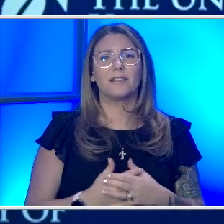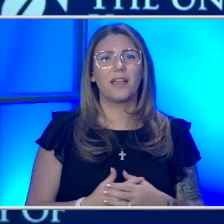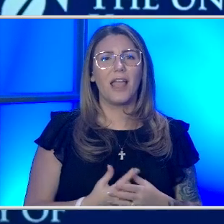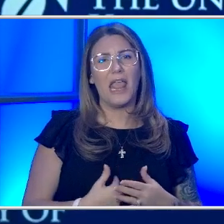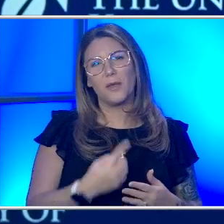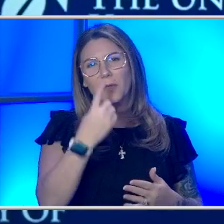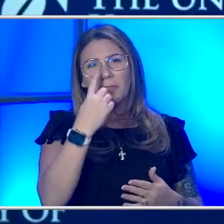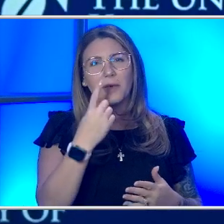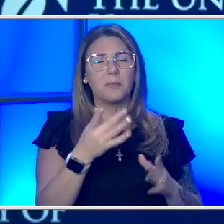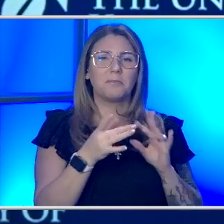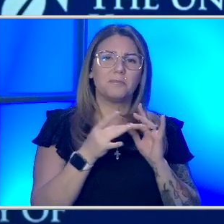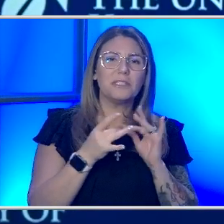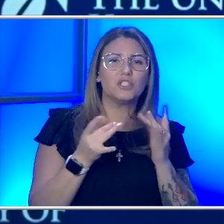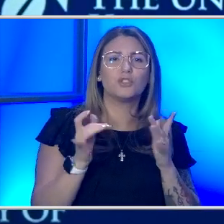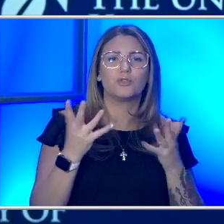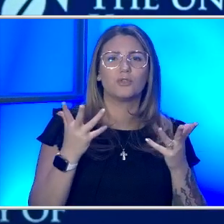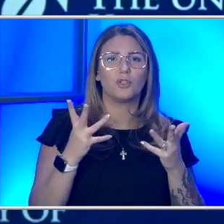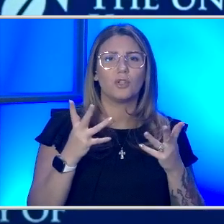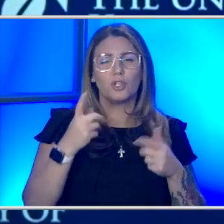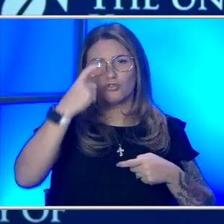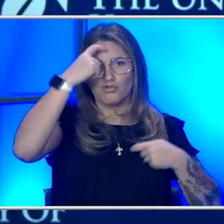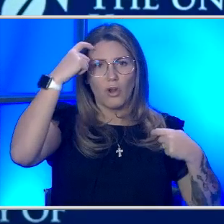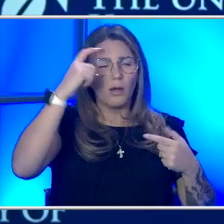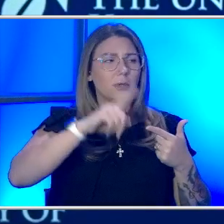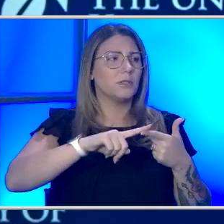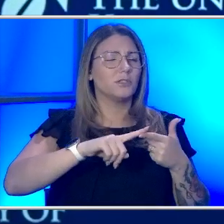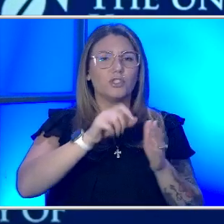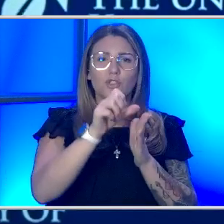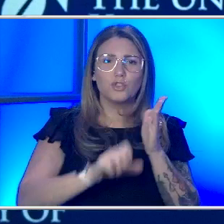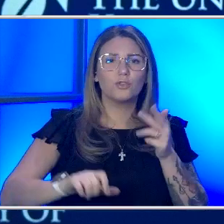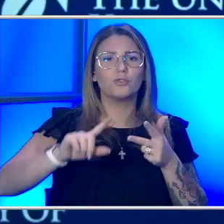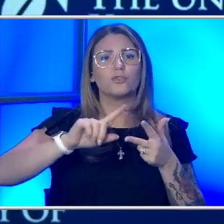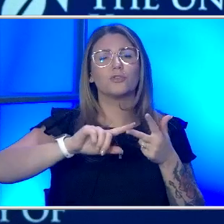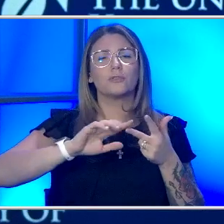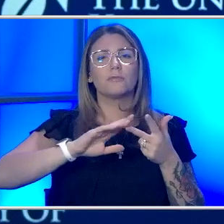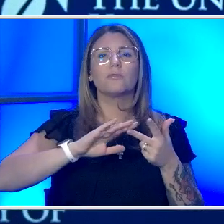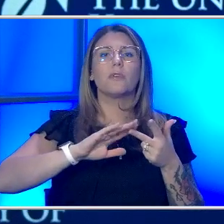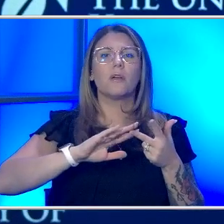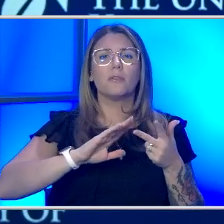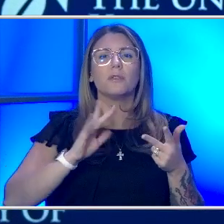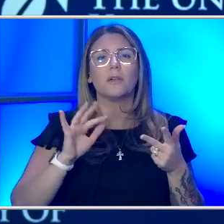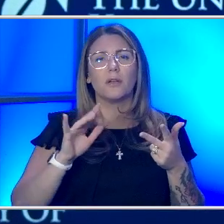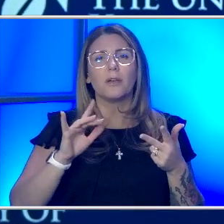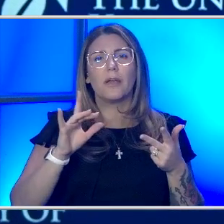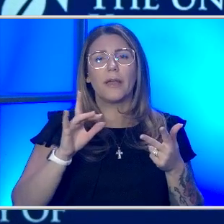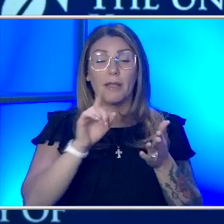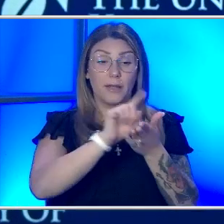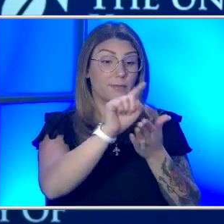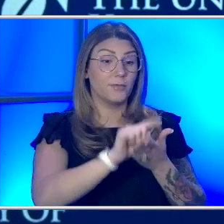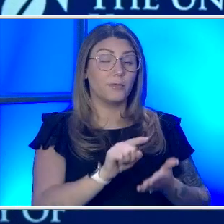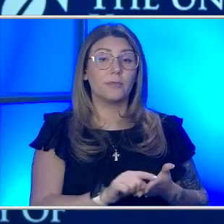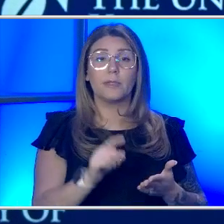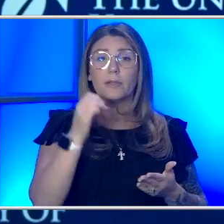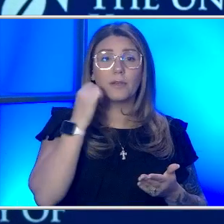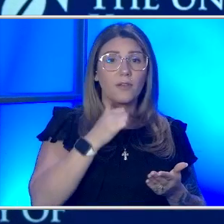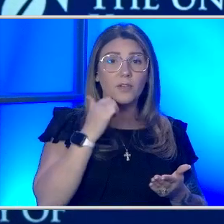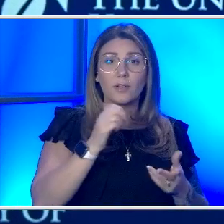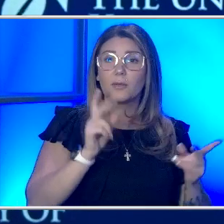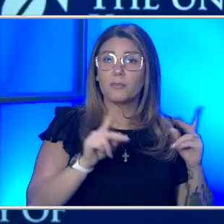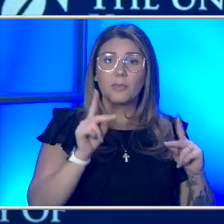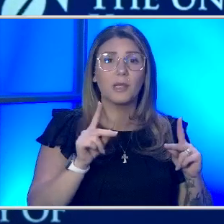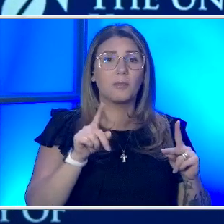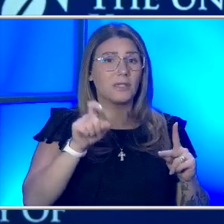right? Traumas, some surgery situations, and I know every week, every day, there's folks getting